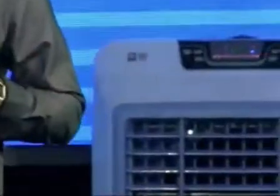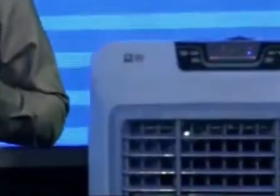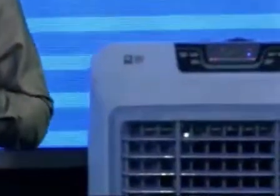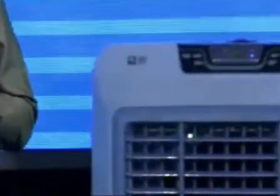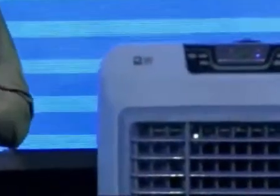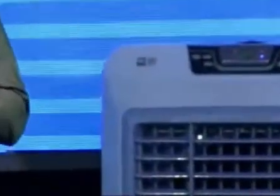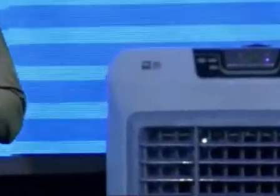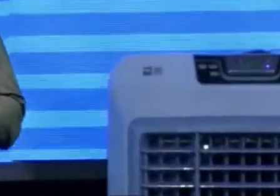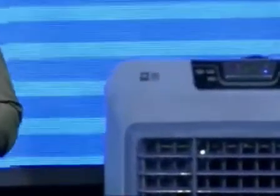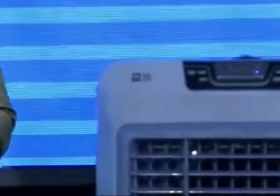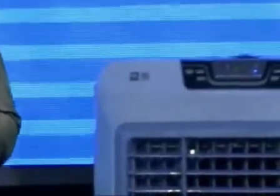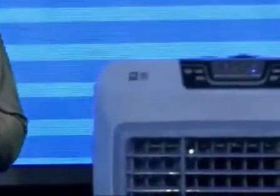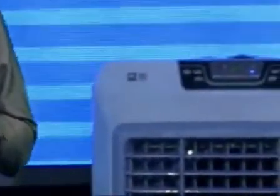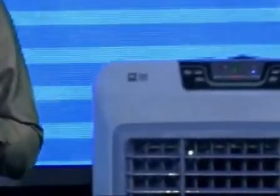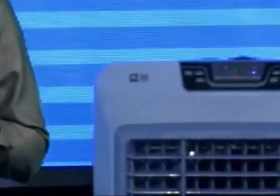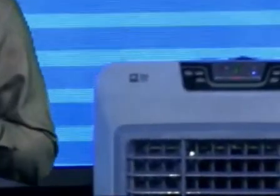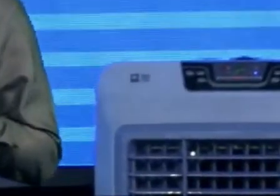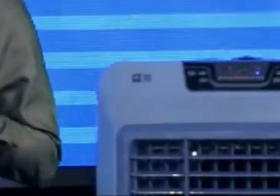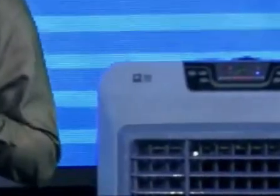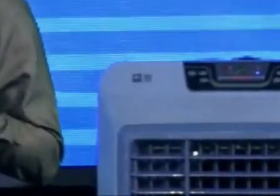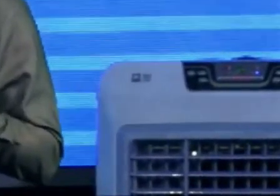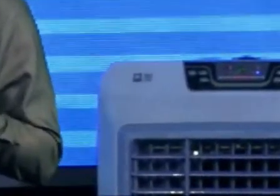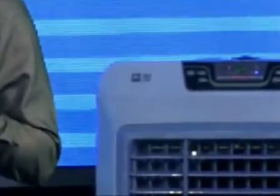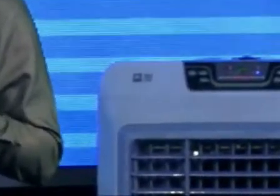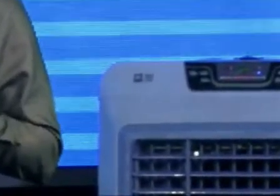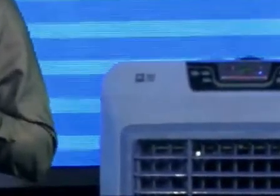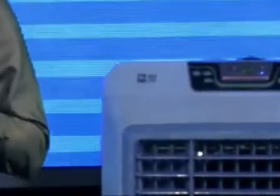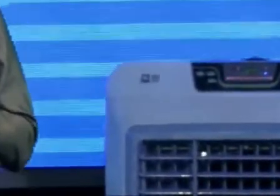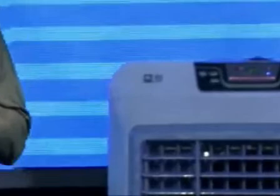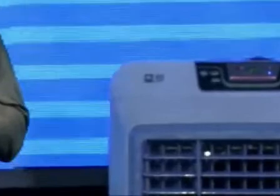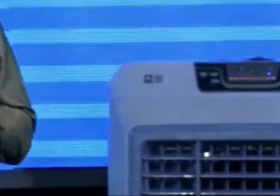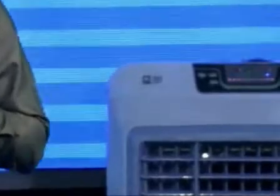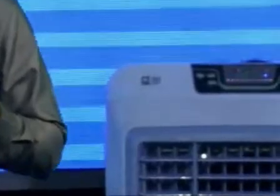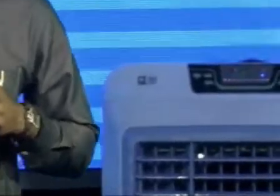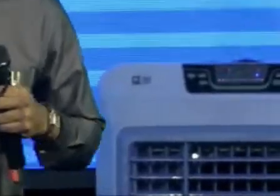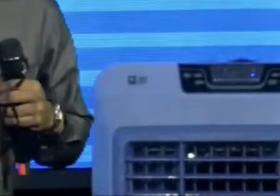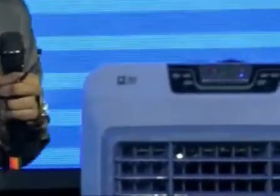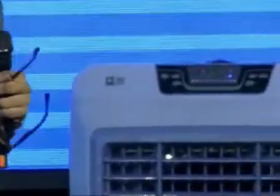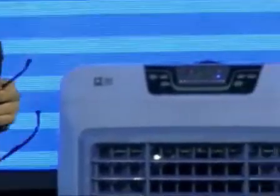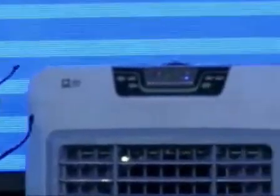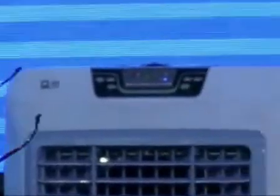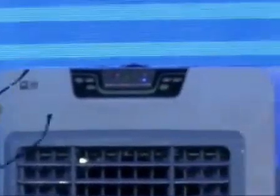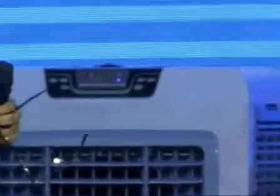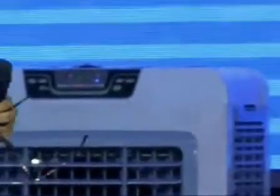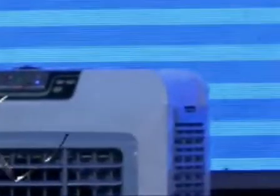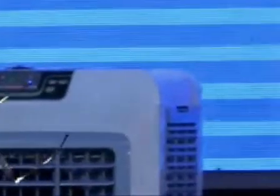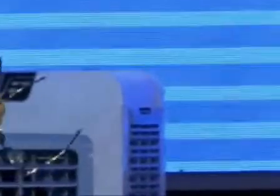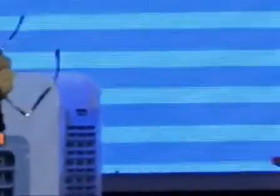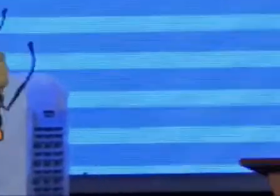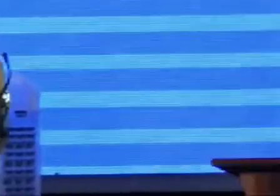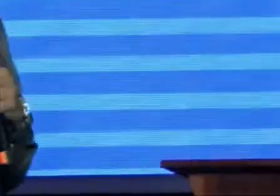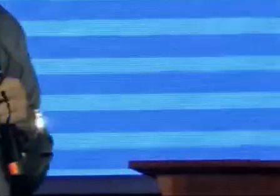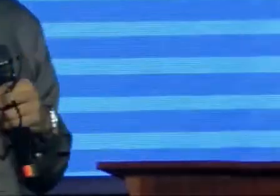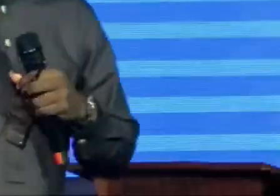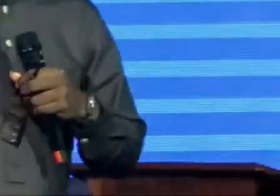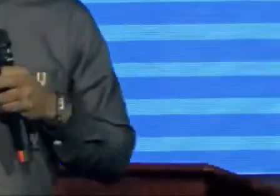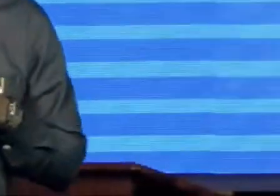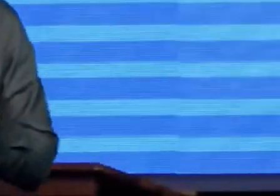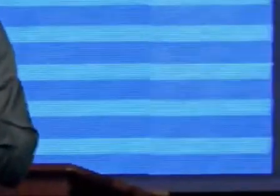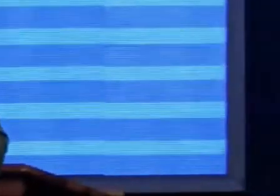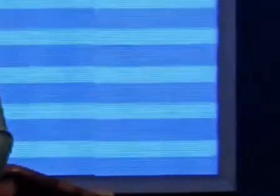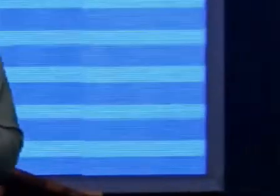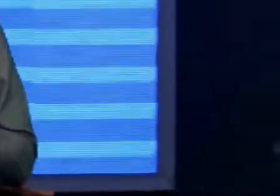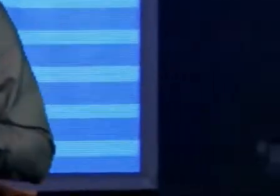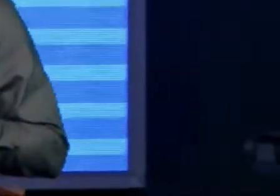know, last week I was at Takrade with them for 5 days, you know, Fijai branch. Watered gardens. I was there